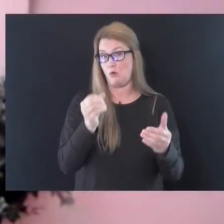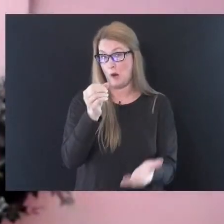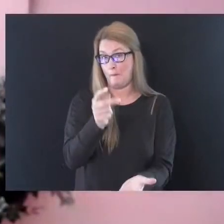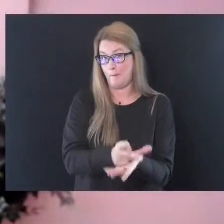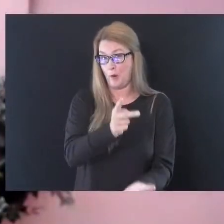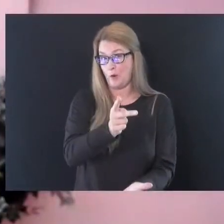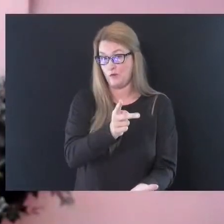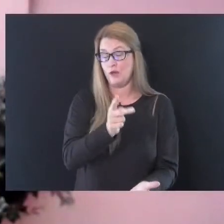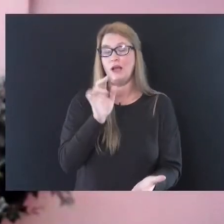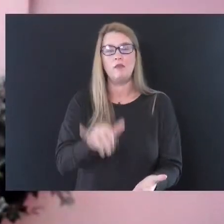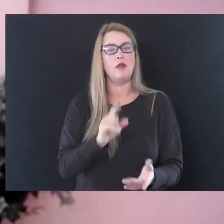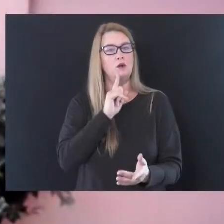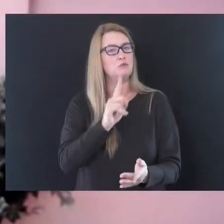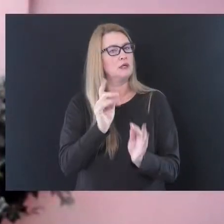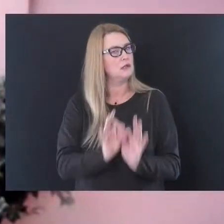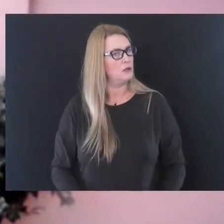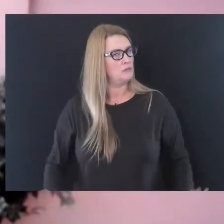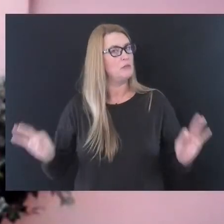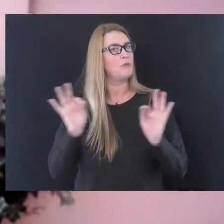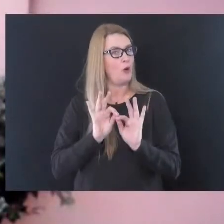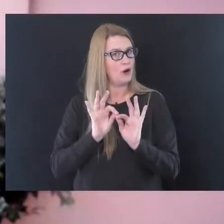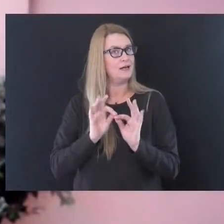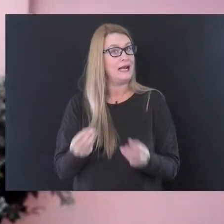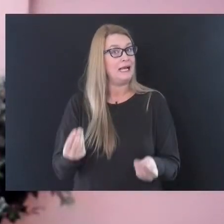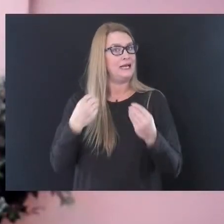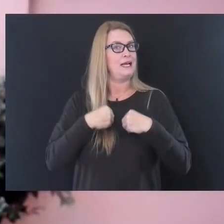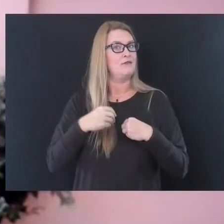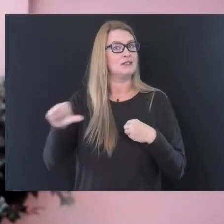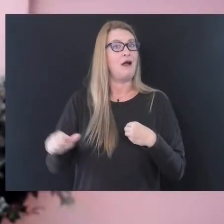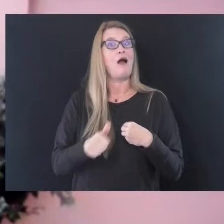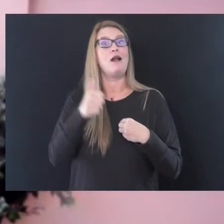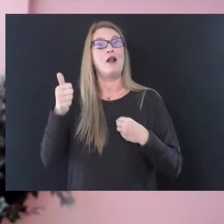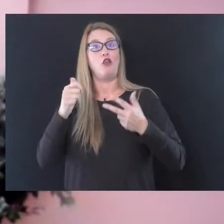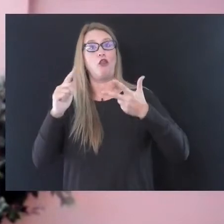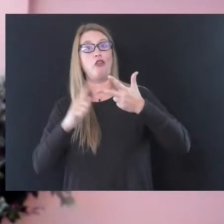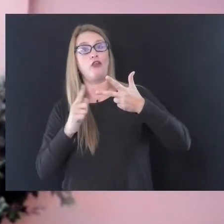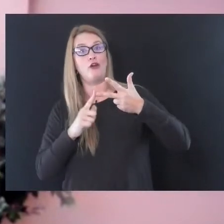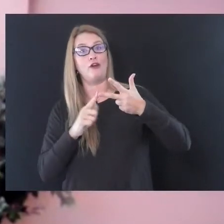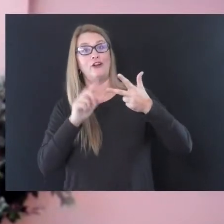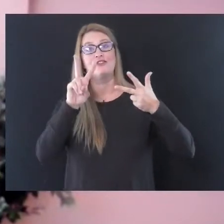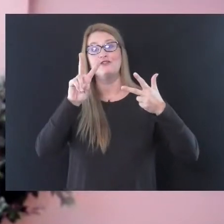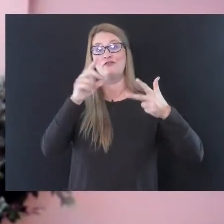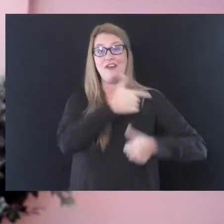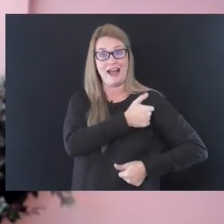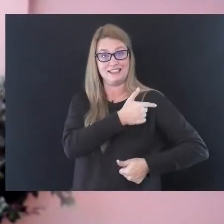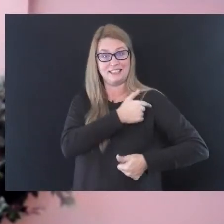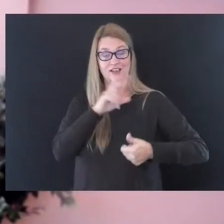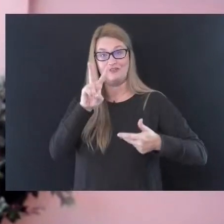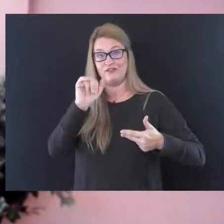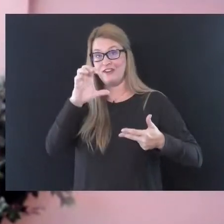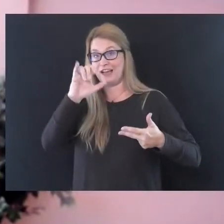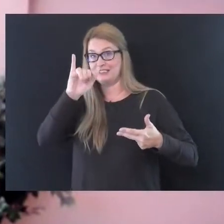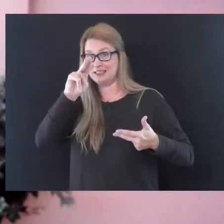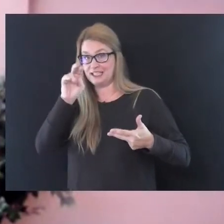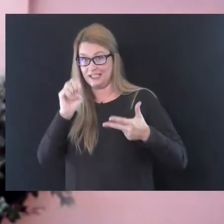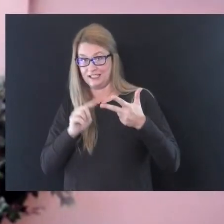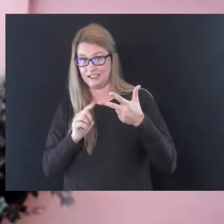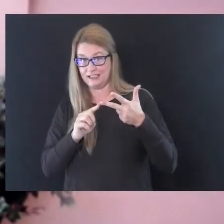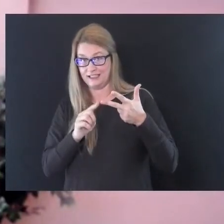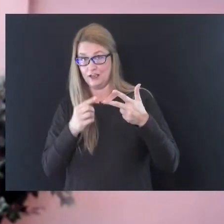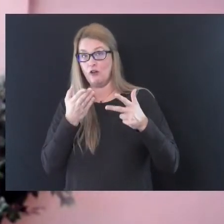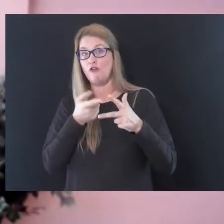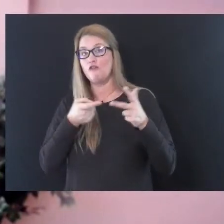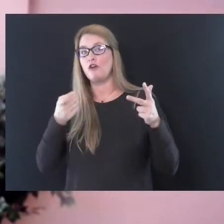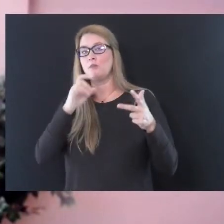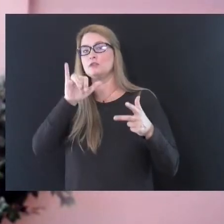really important because that will give us another vaccine to include in our armamentarium that we can use